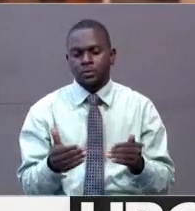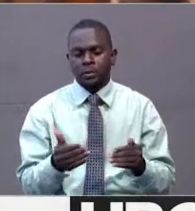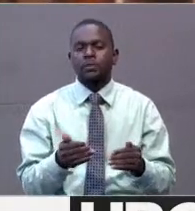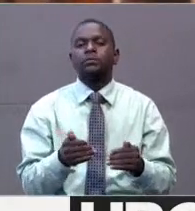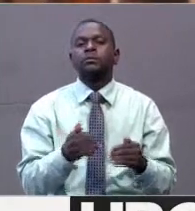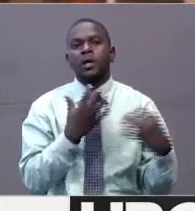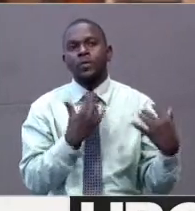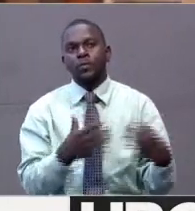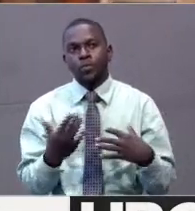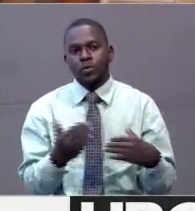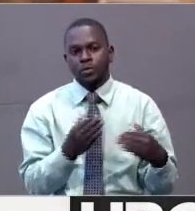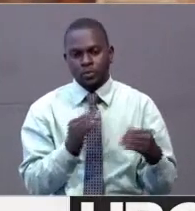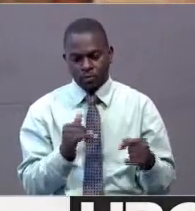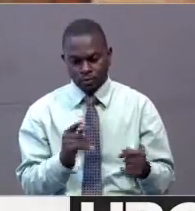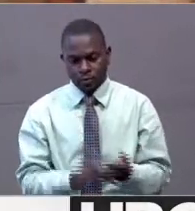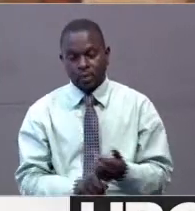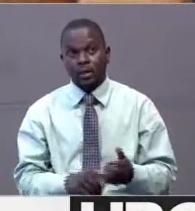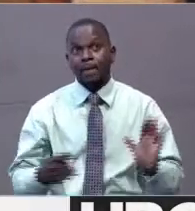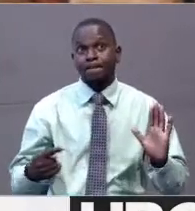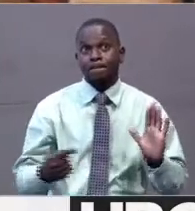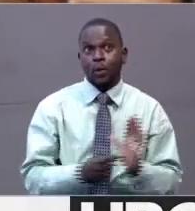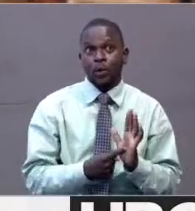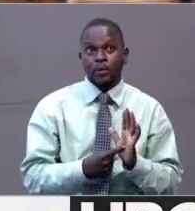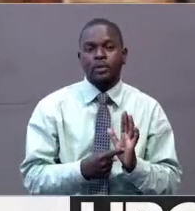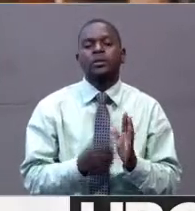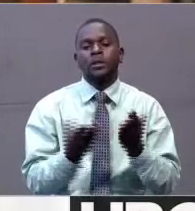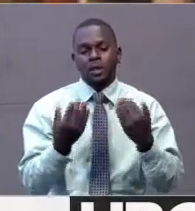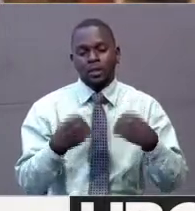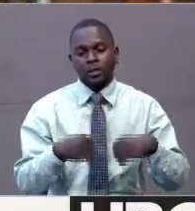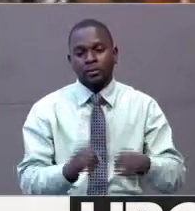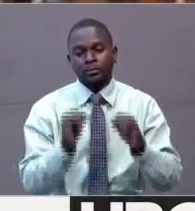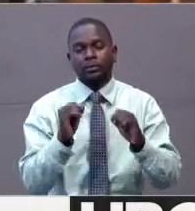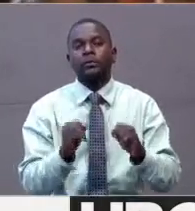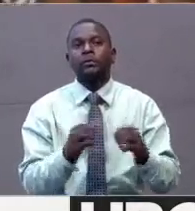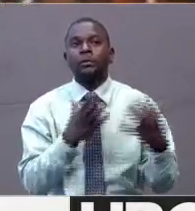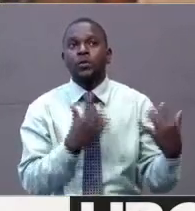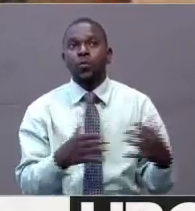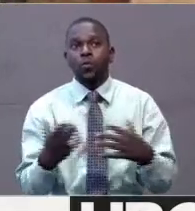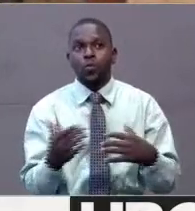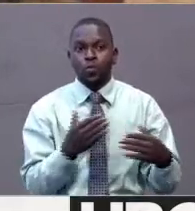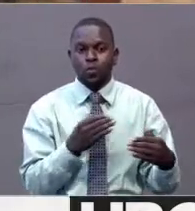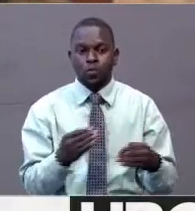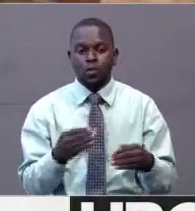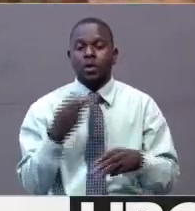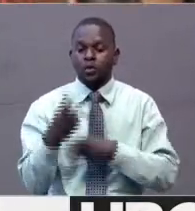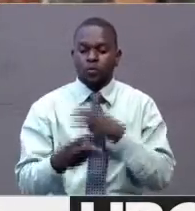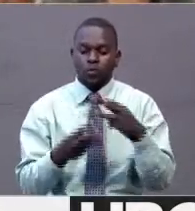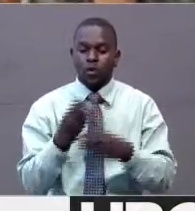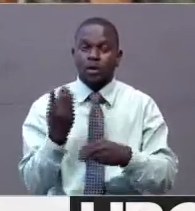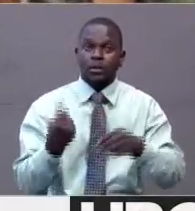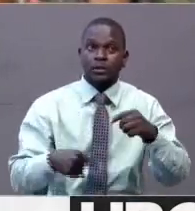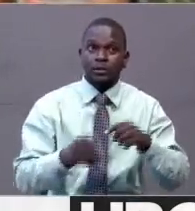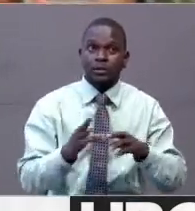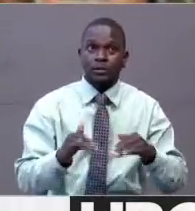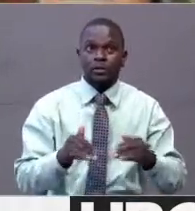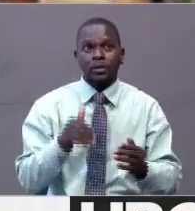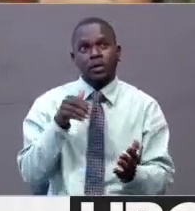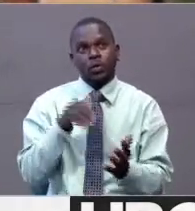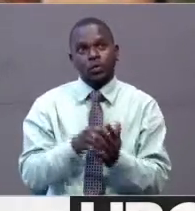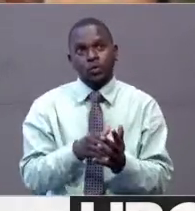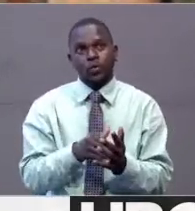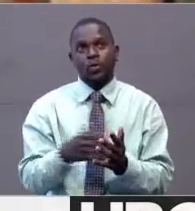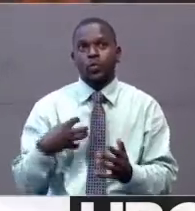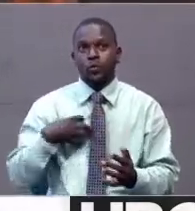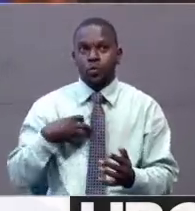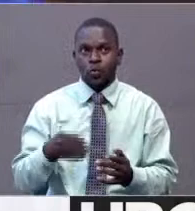players, they will have to earn points that can enable them to play tournaments like the World Championships, Commonwealth, and